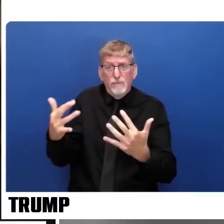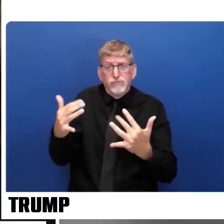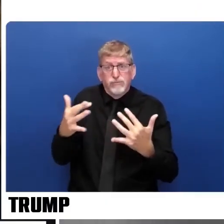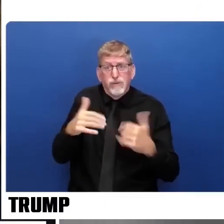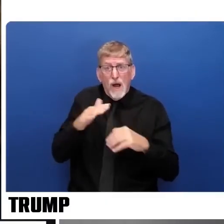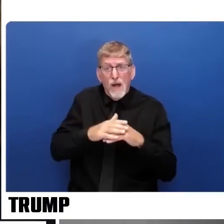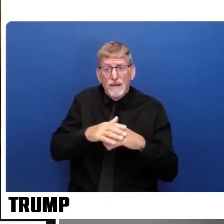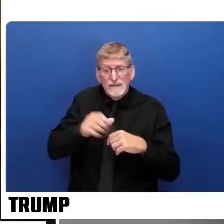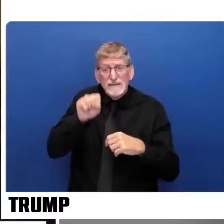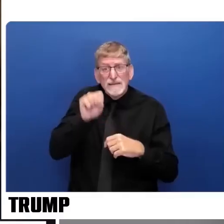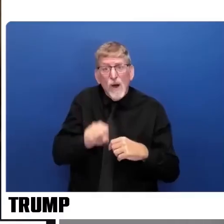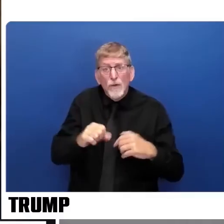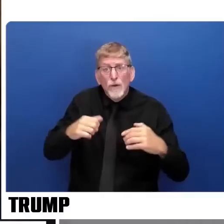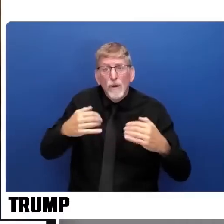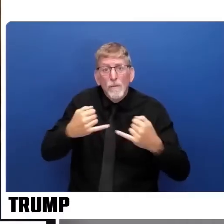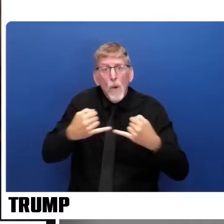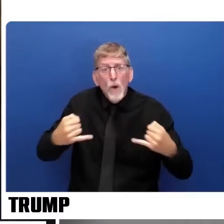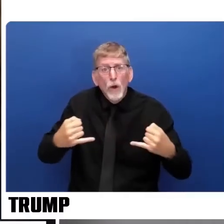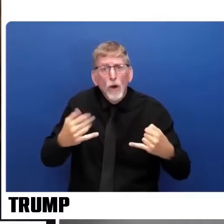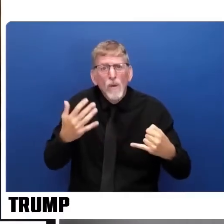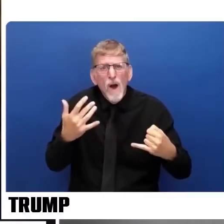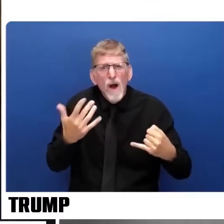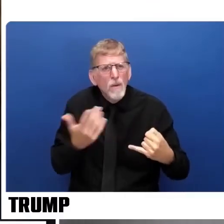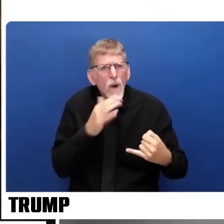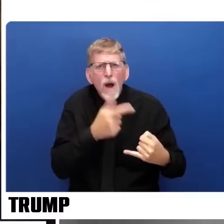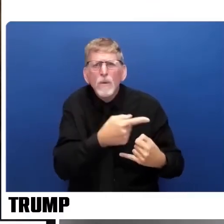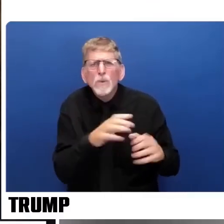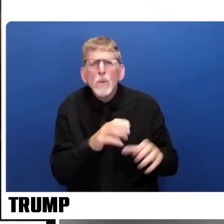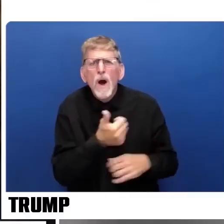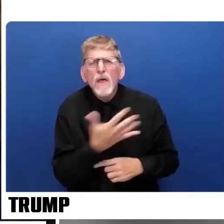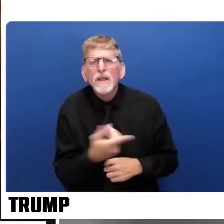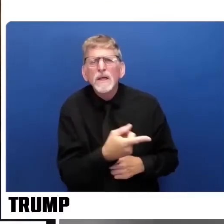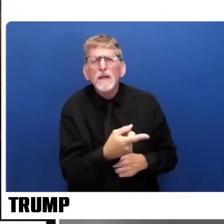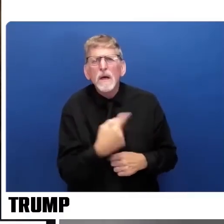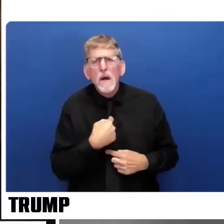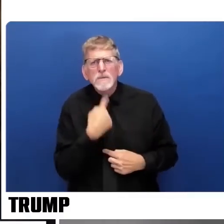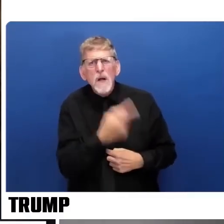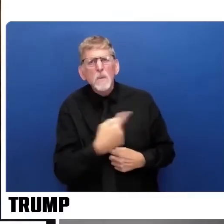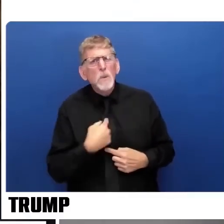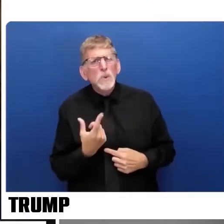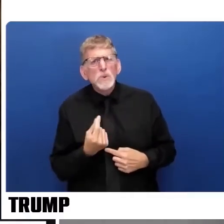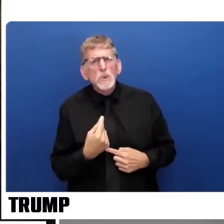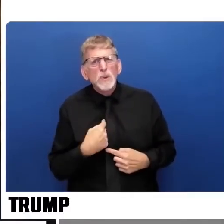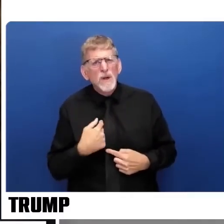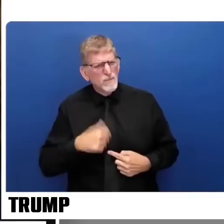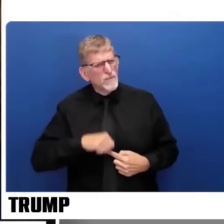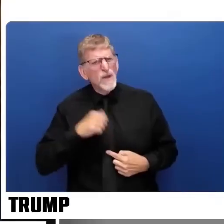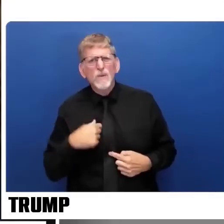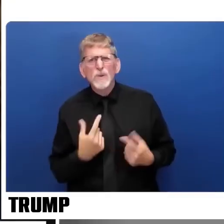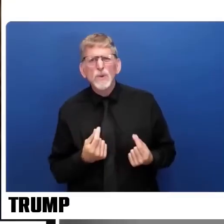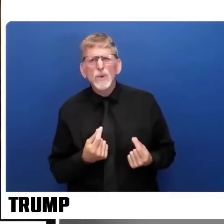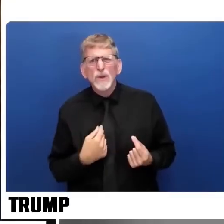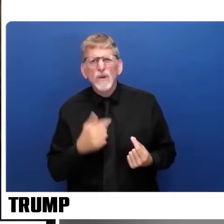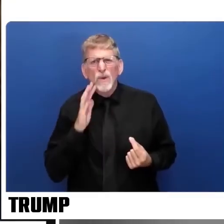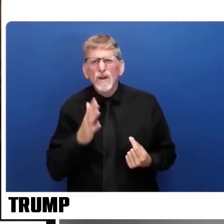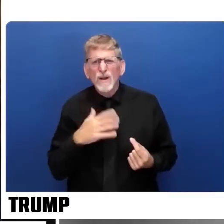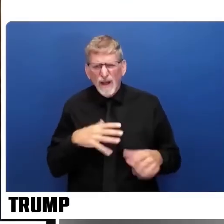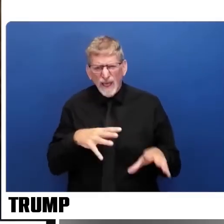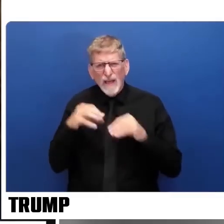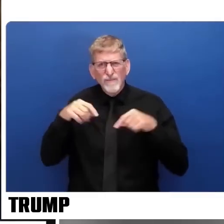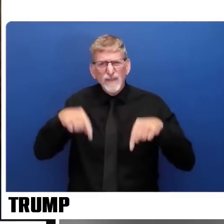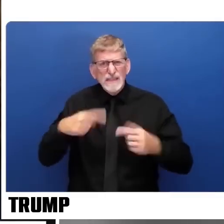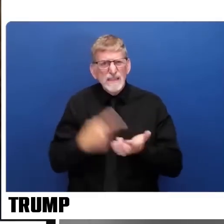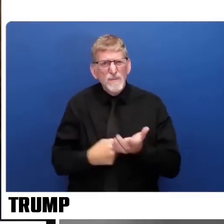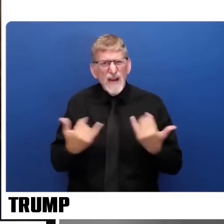And I'll tell you what I would do, and I would be very proud to do it. I would say we would both leave this debate right now. I'd like to see her